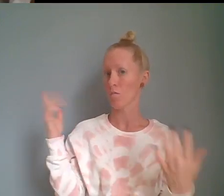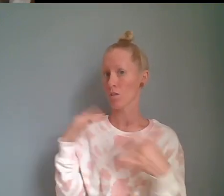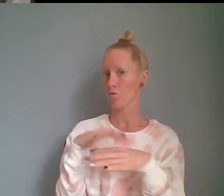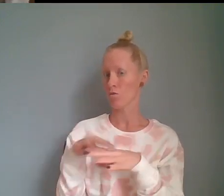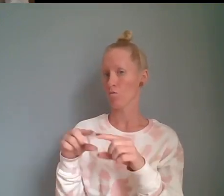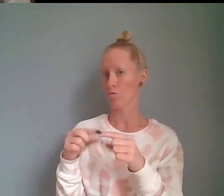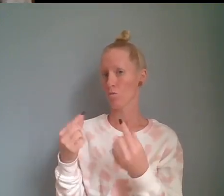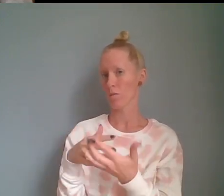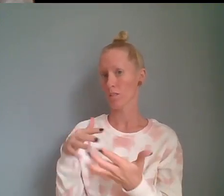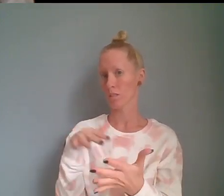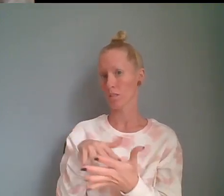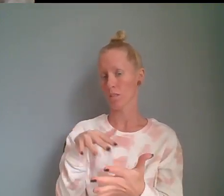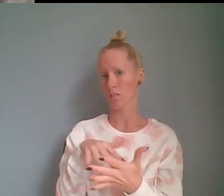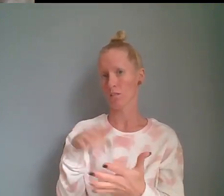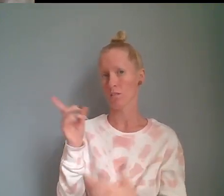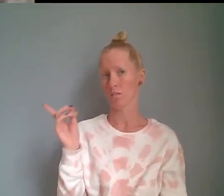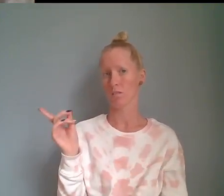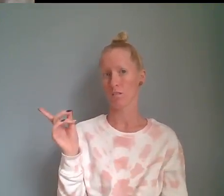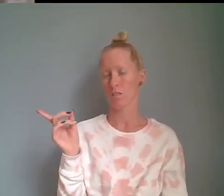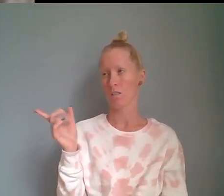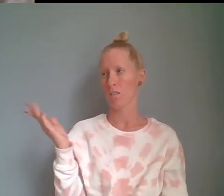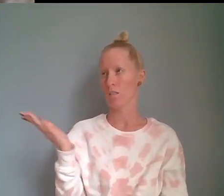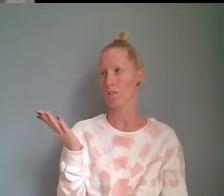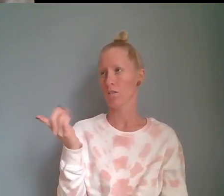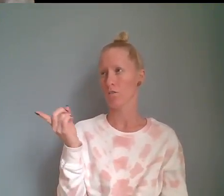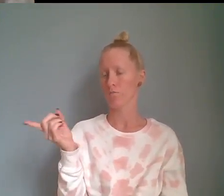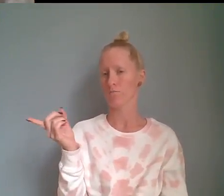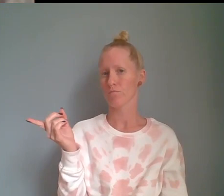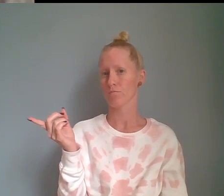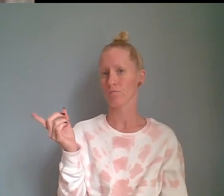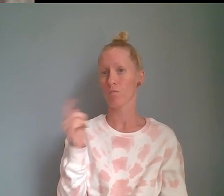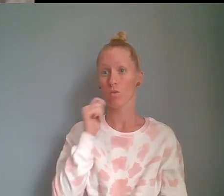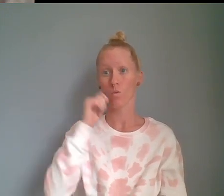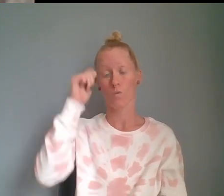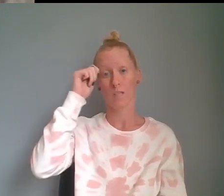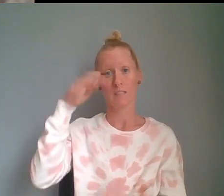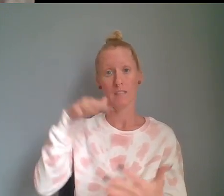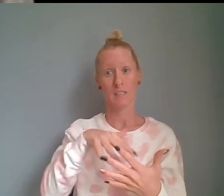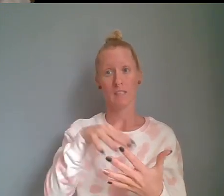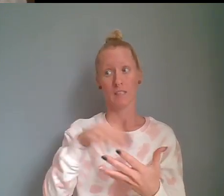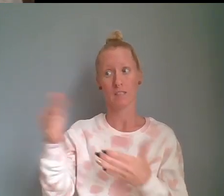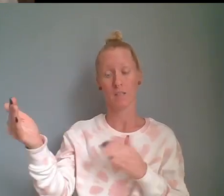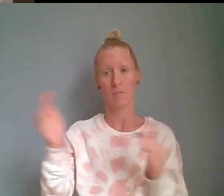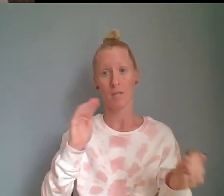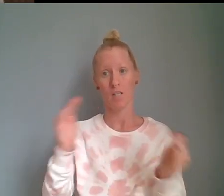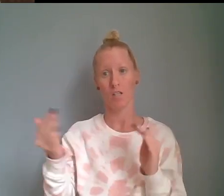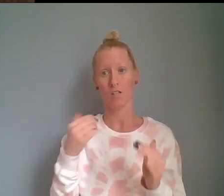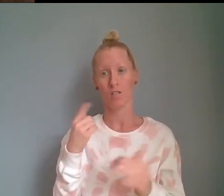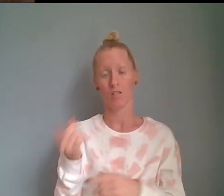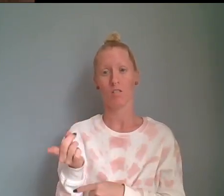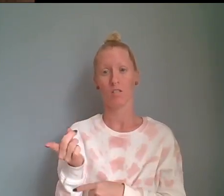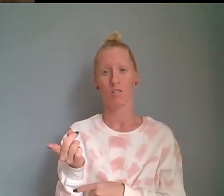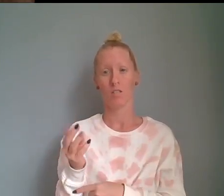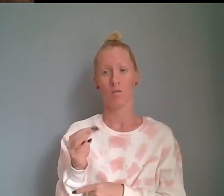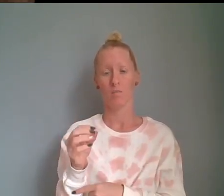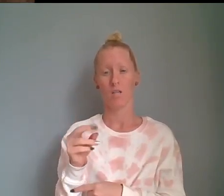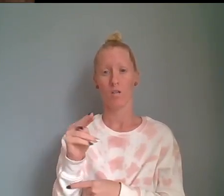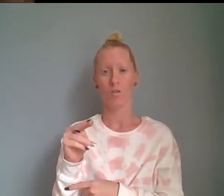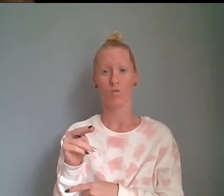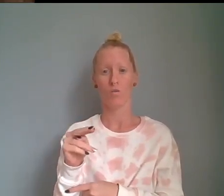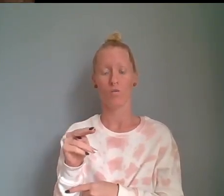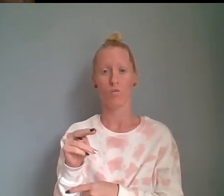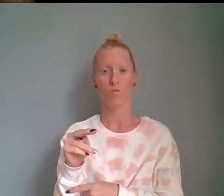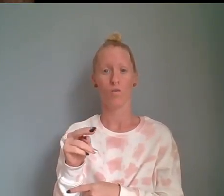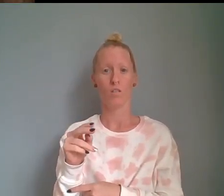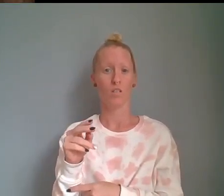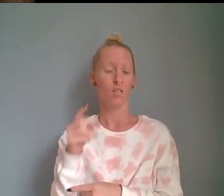studies. And here you've got some of the twin studies compared. So in monozygotic twins, if